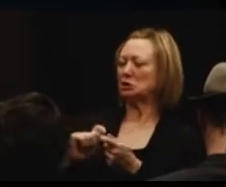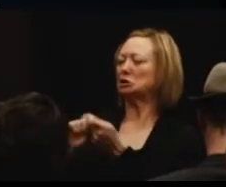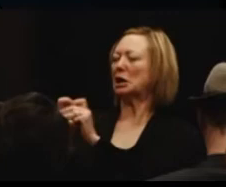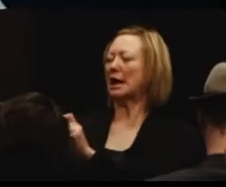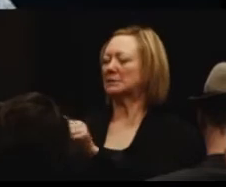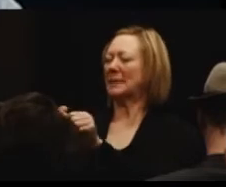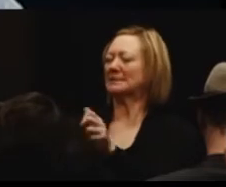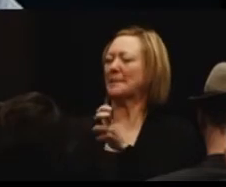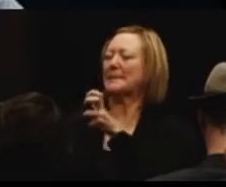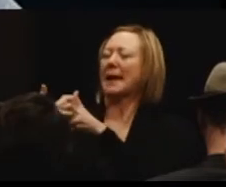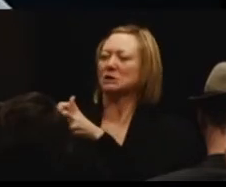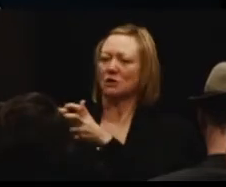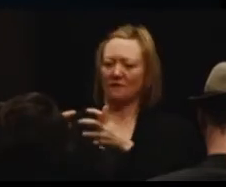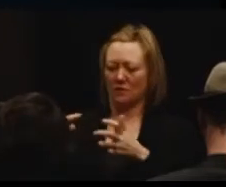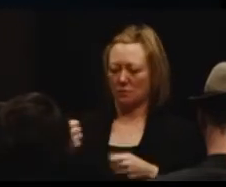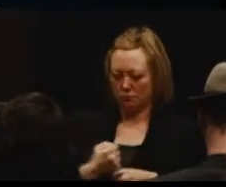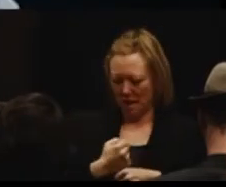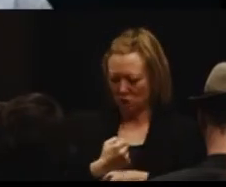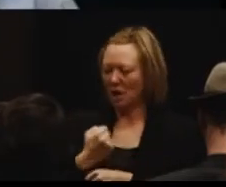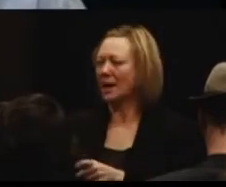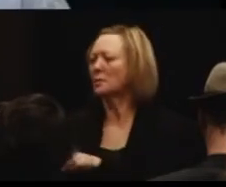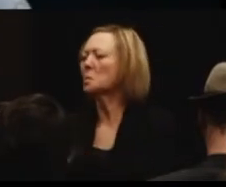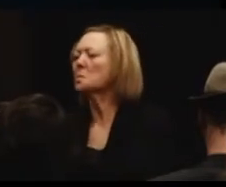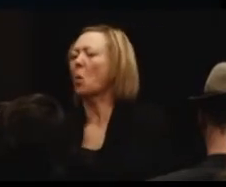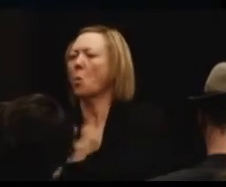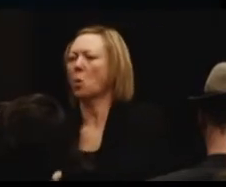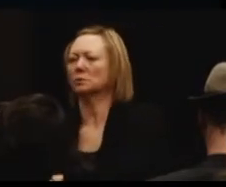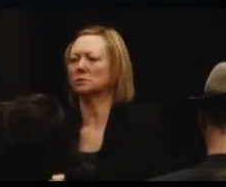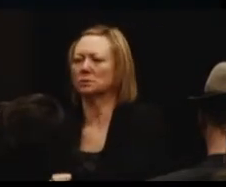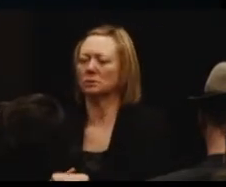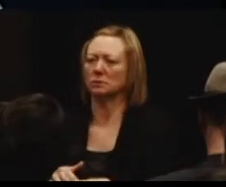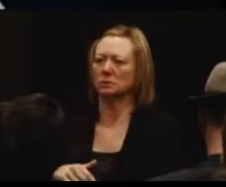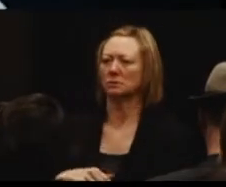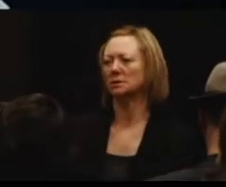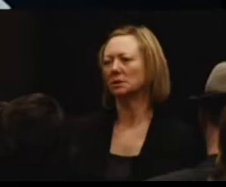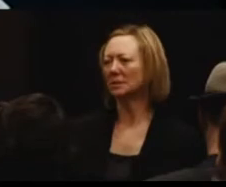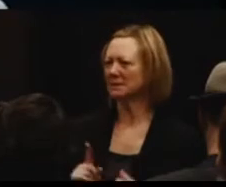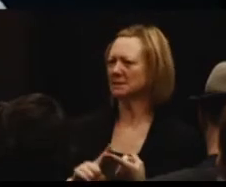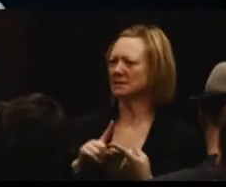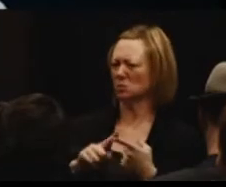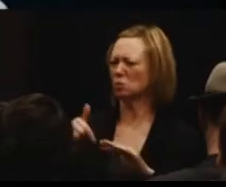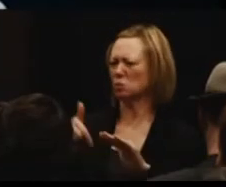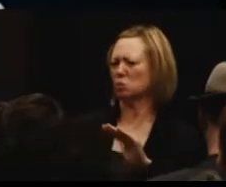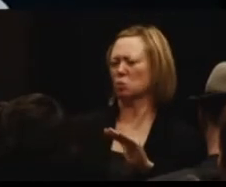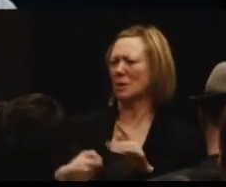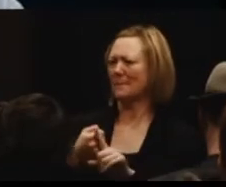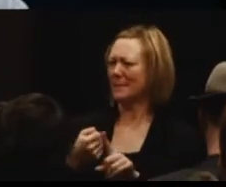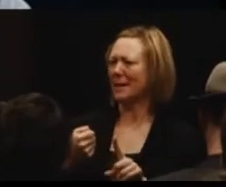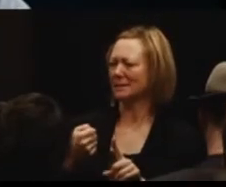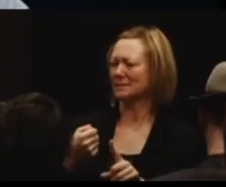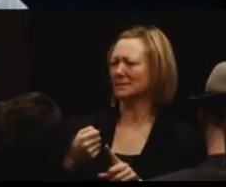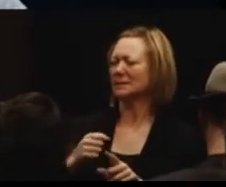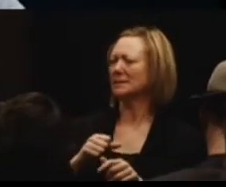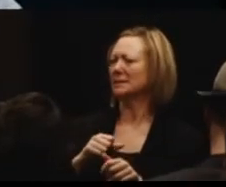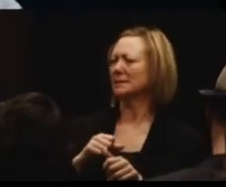produced. However, from the studies that we have seen, we are still seeing quite profound impacts. Probably the best study I've seen looking at